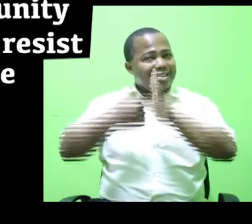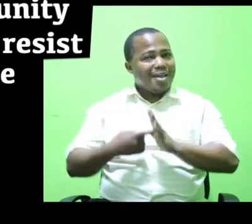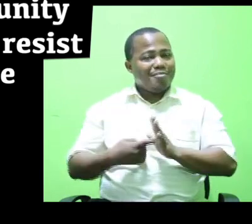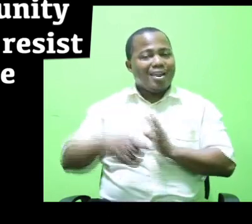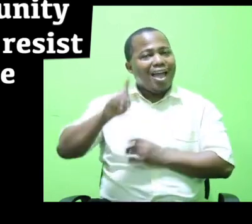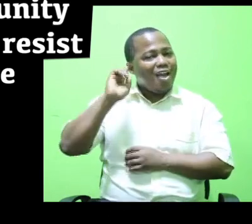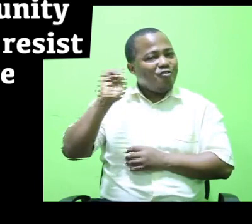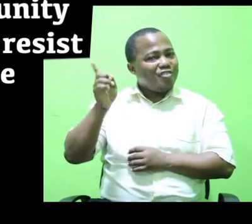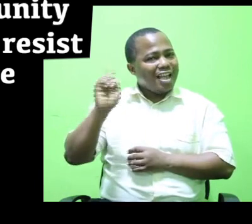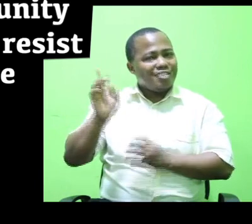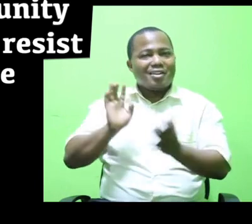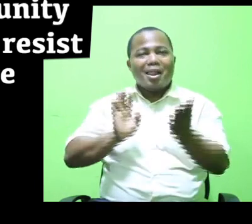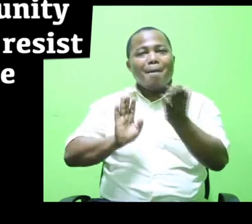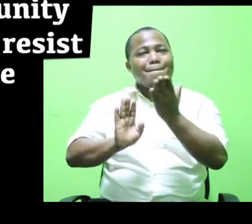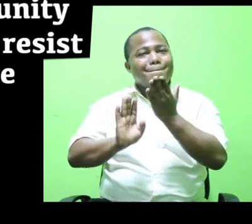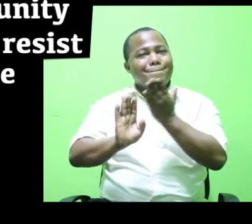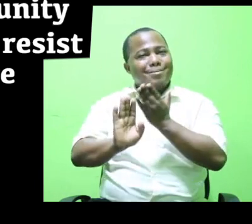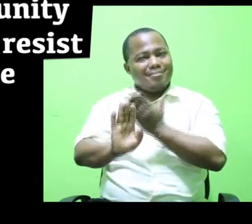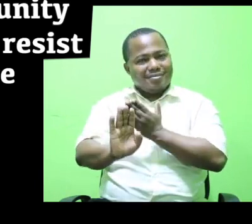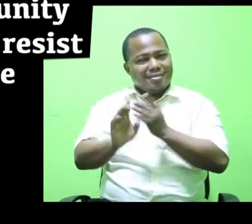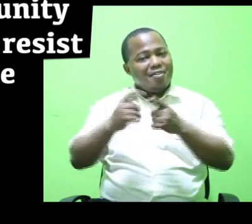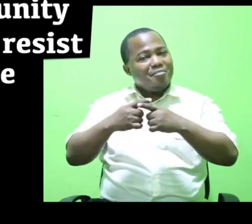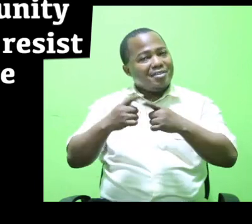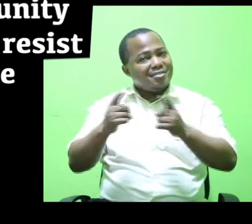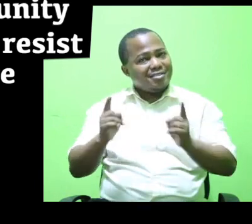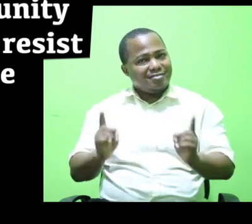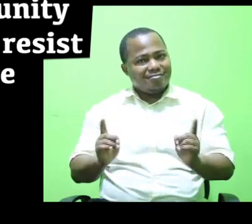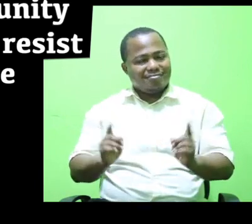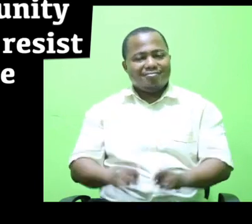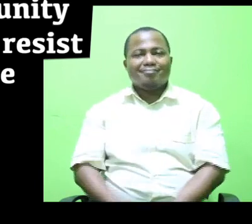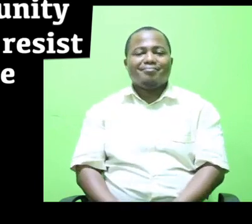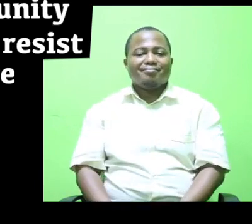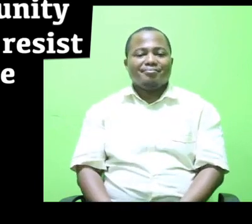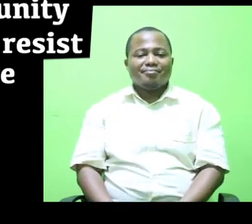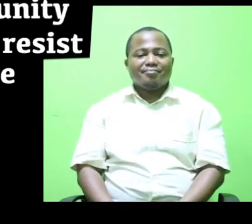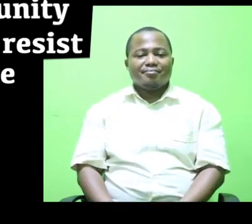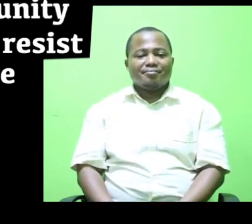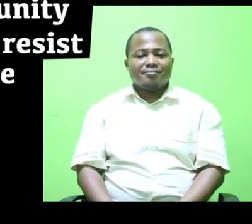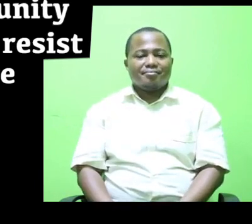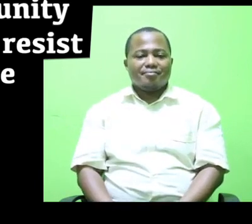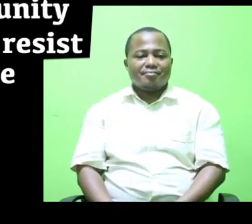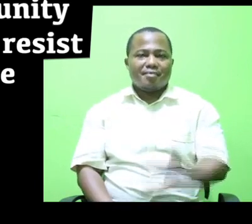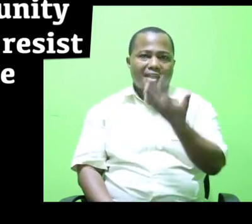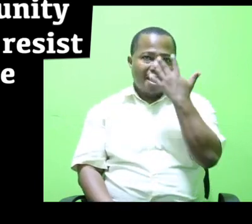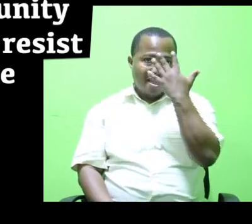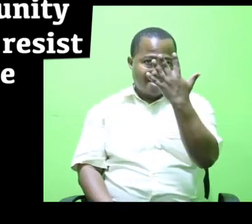Example of natural passive immunity.